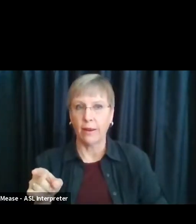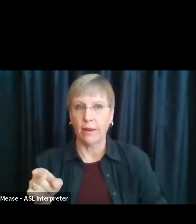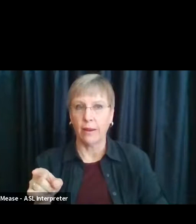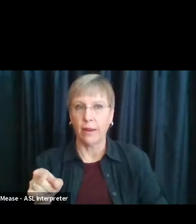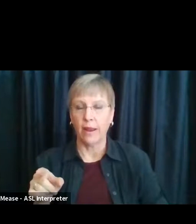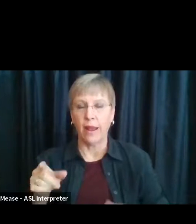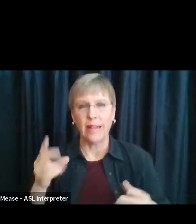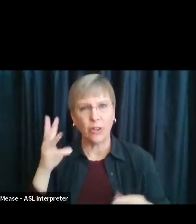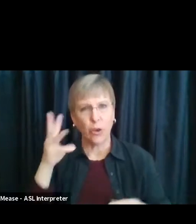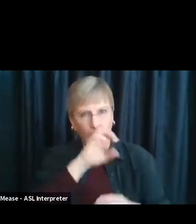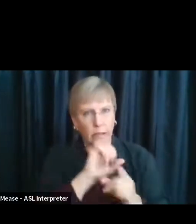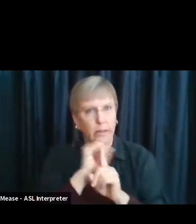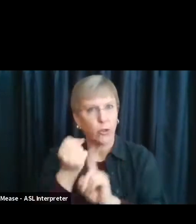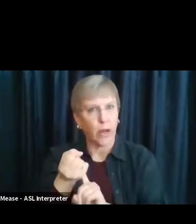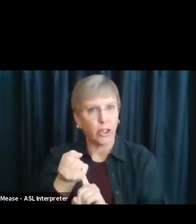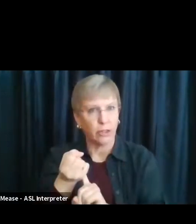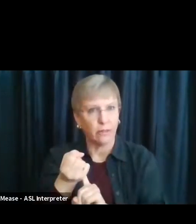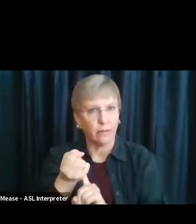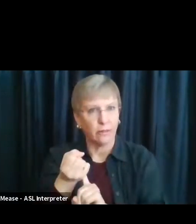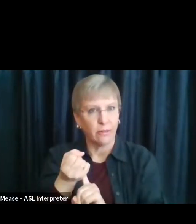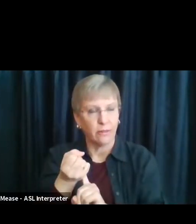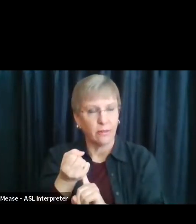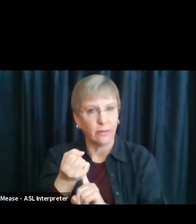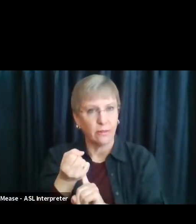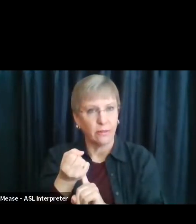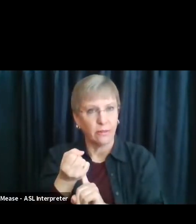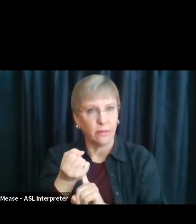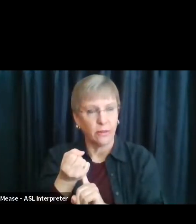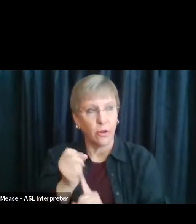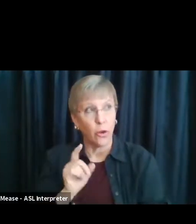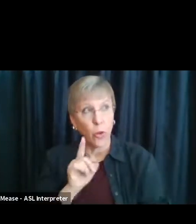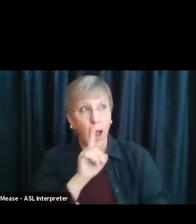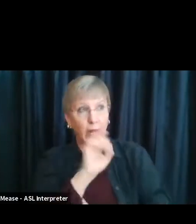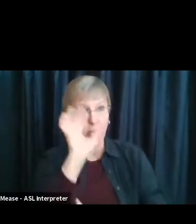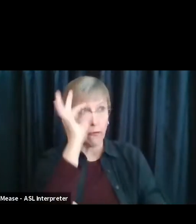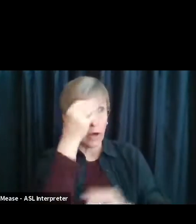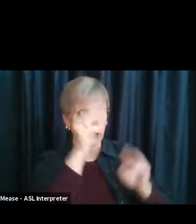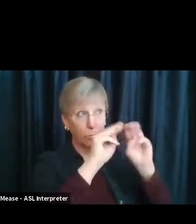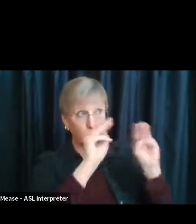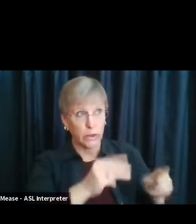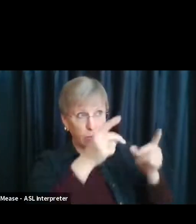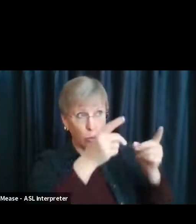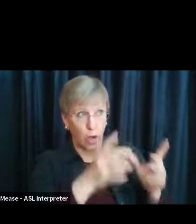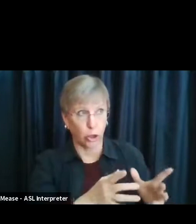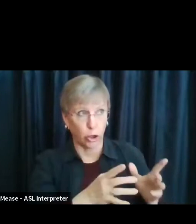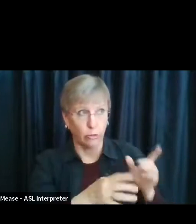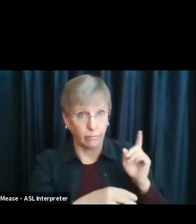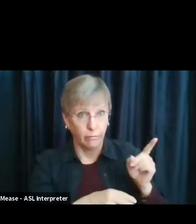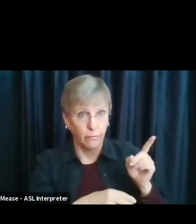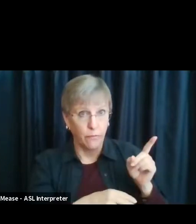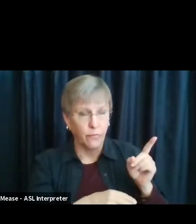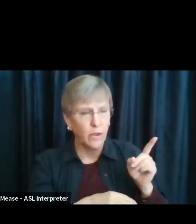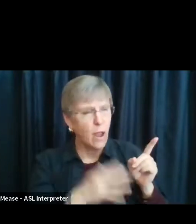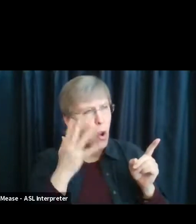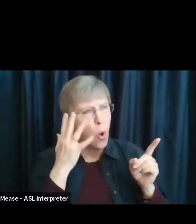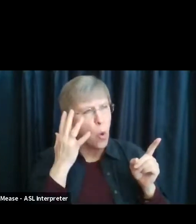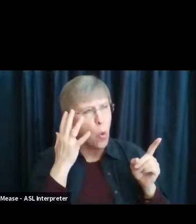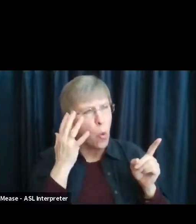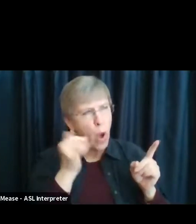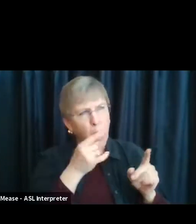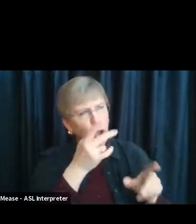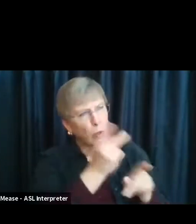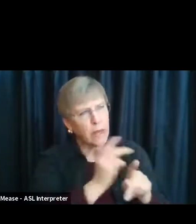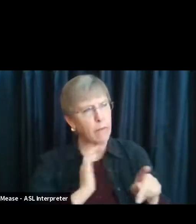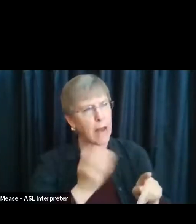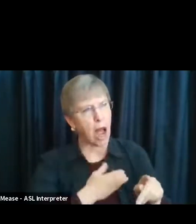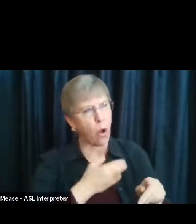weird situation where you ask the French museum directors why they keep all our